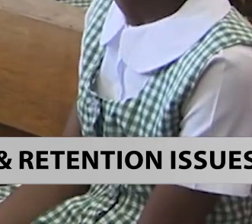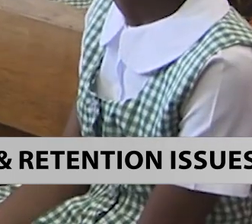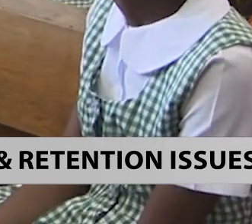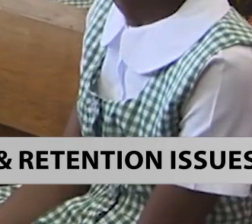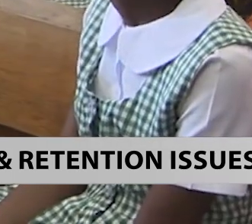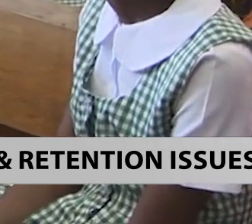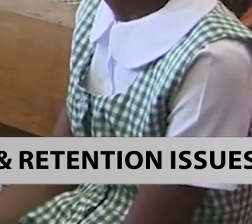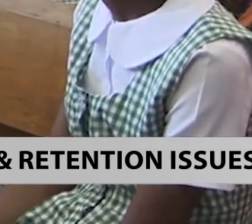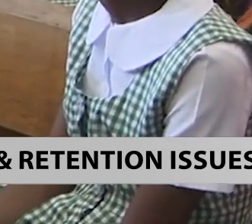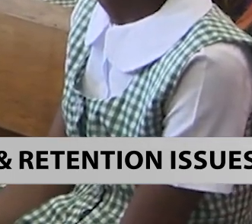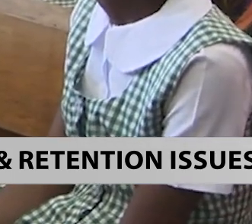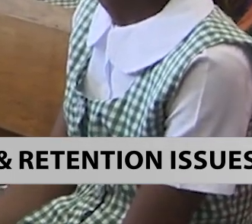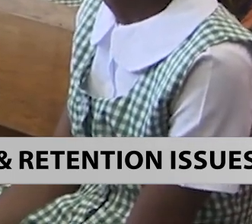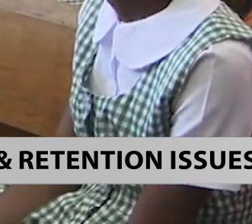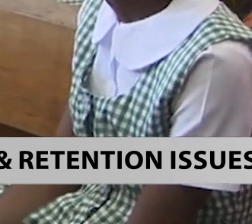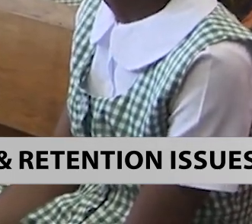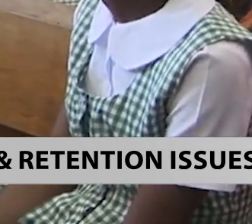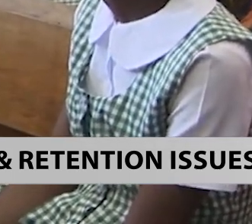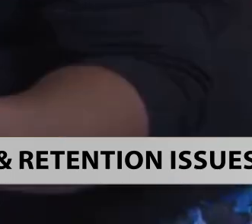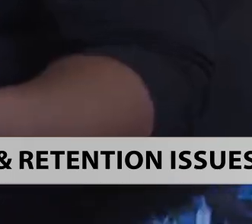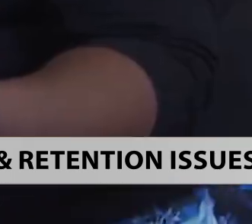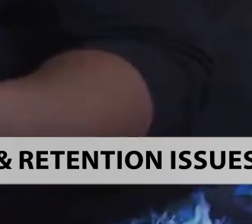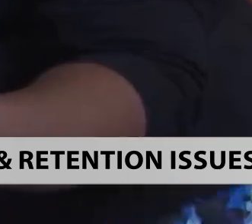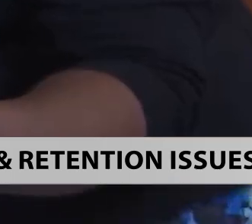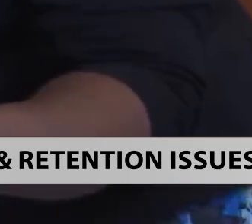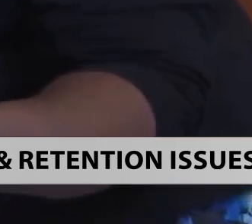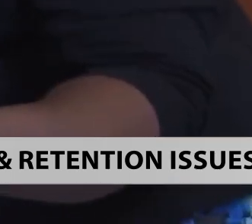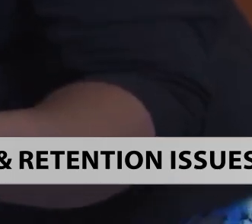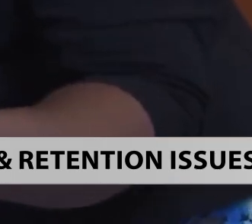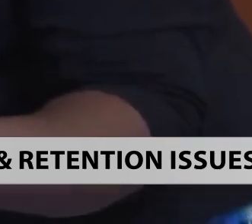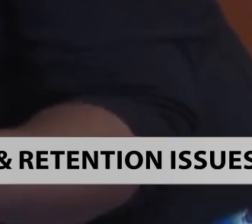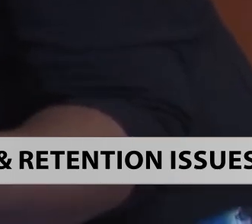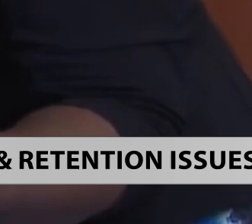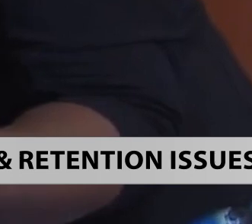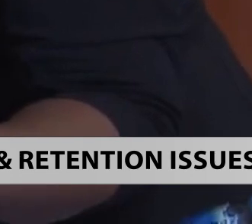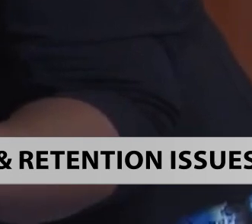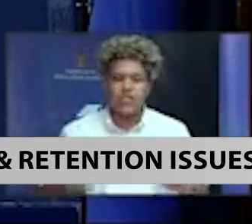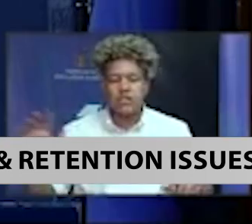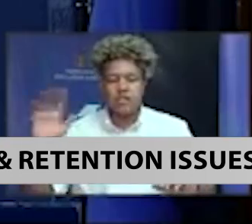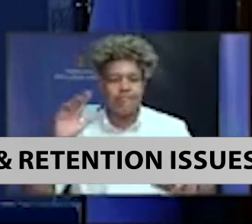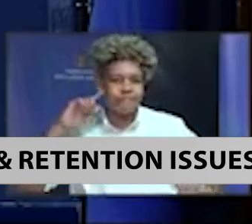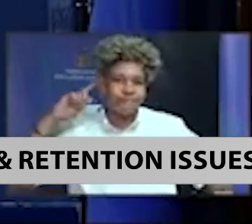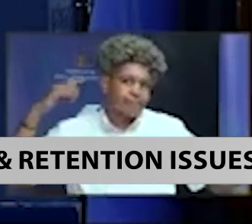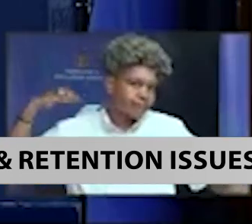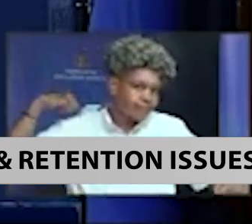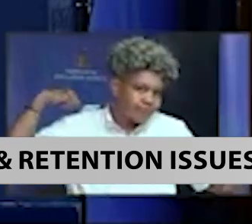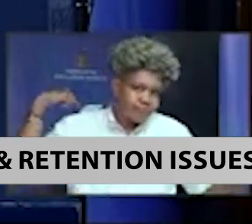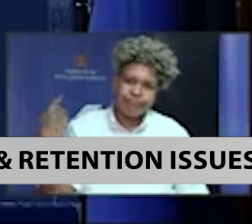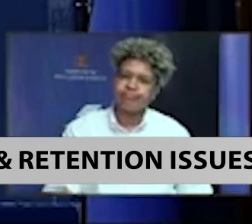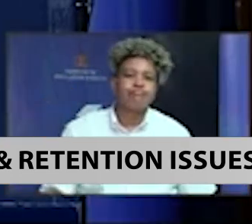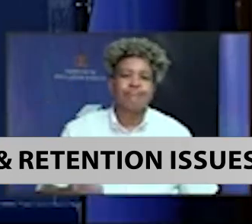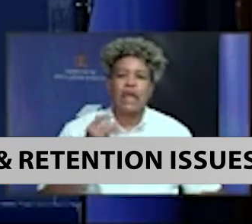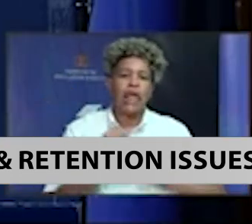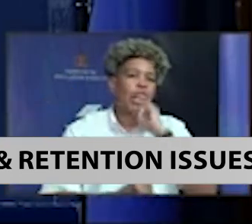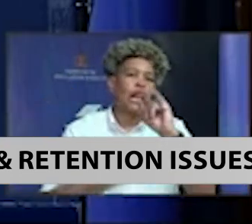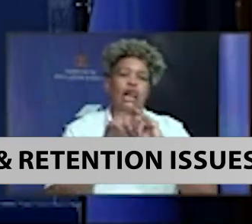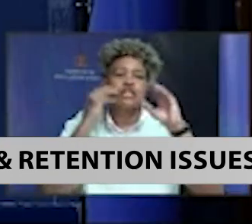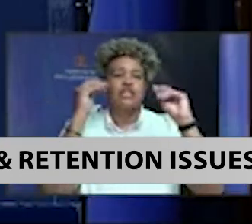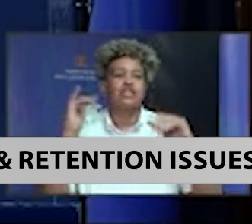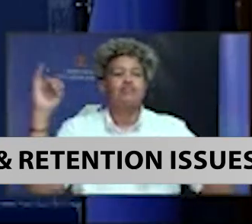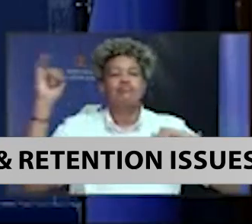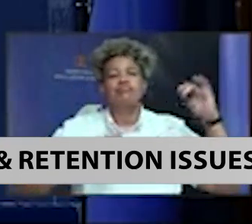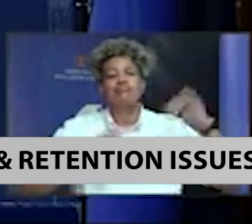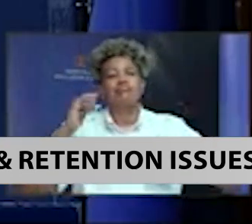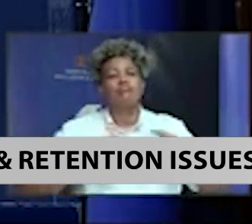Williams assured that they would receive assistance through a comprehensive orientation program. So we've had teachers from